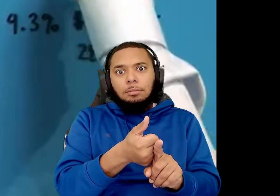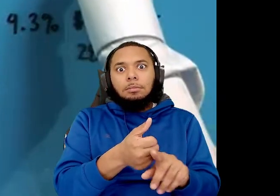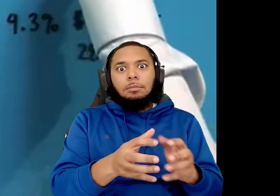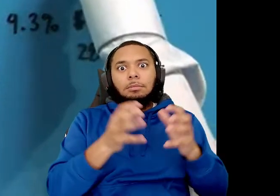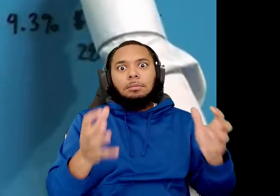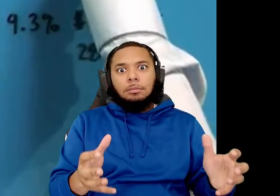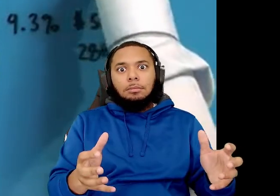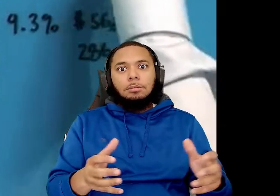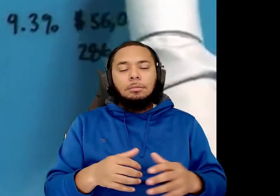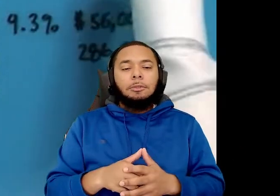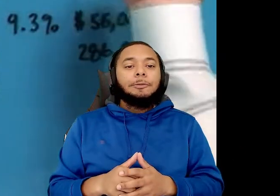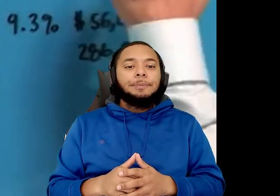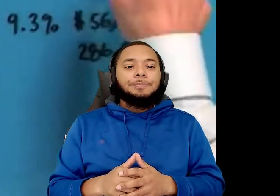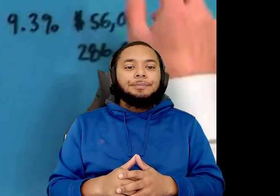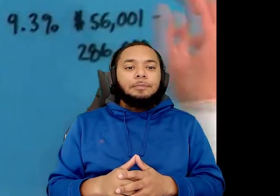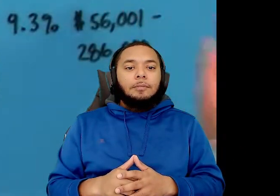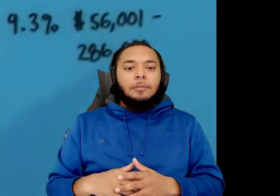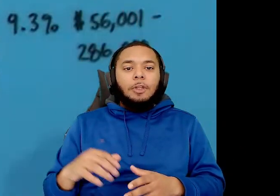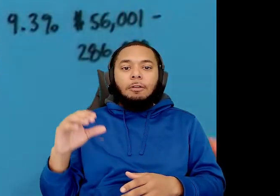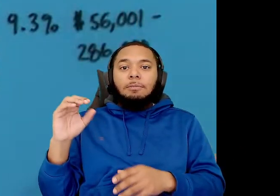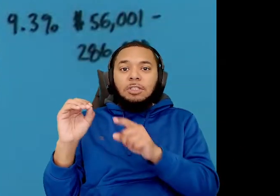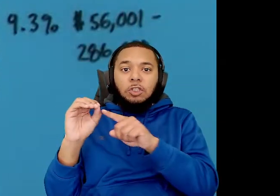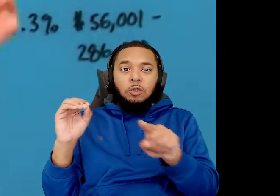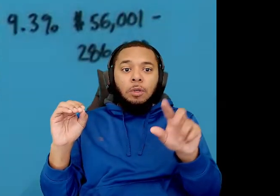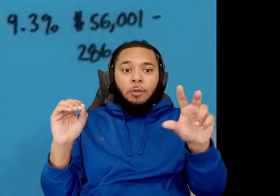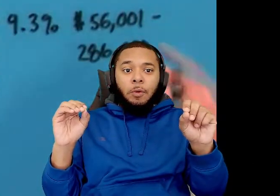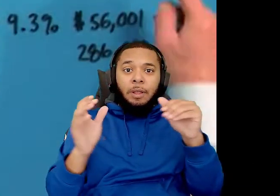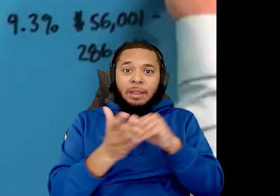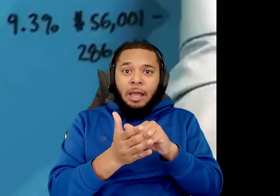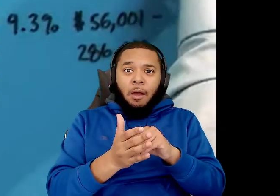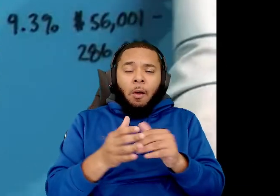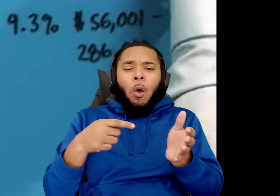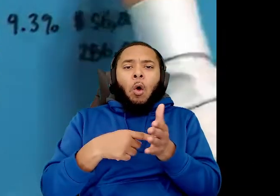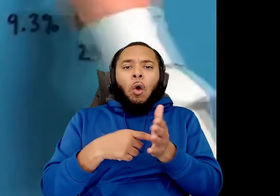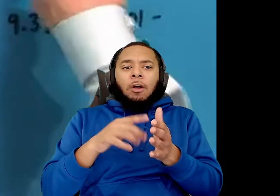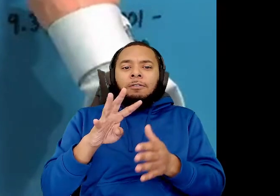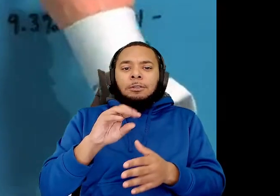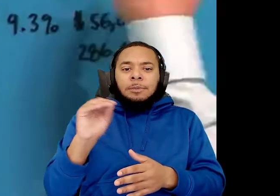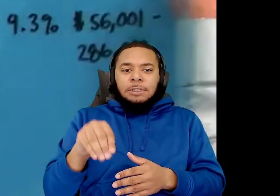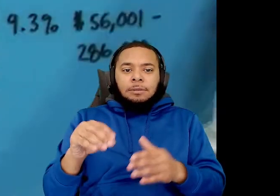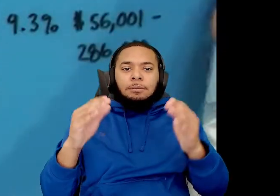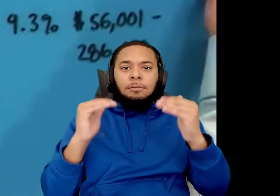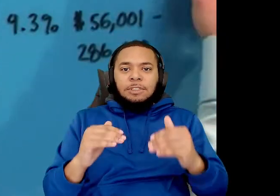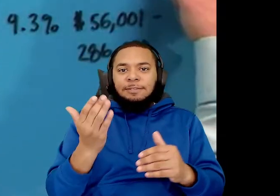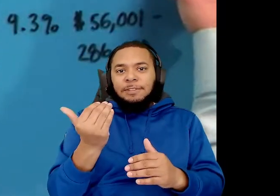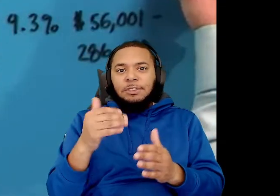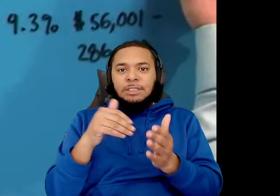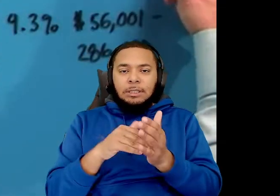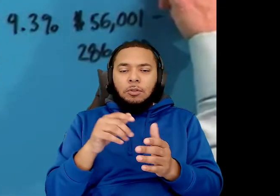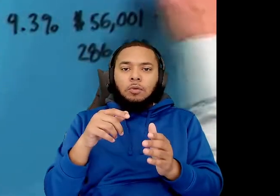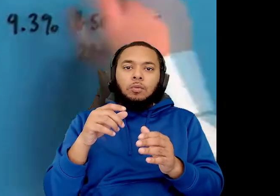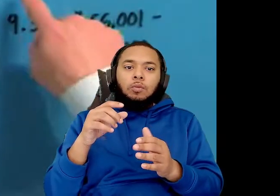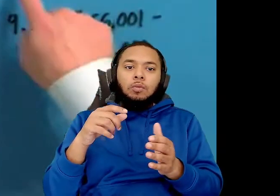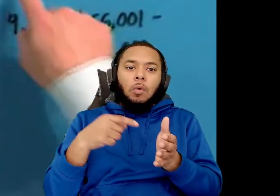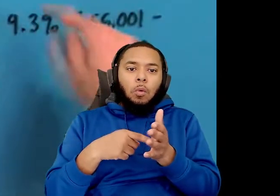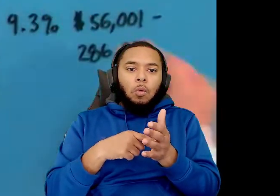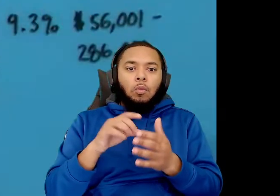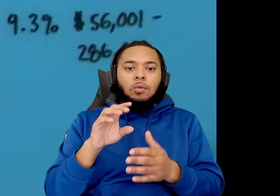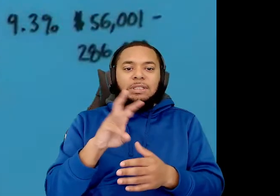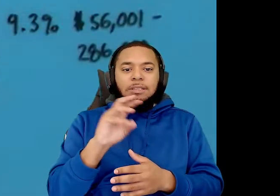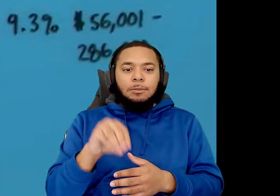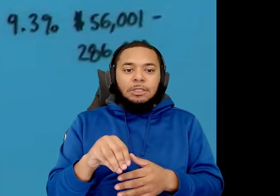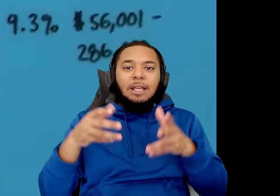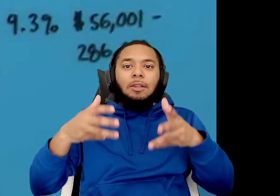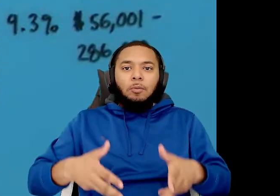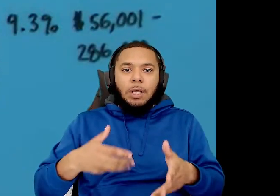So from 0 to 30,000, we're going to owe 4%. The next 15,000, we owe 6%. And then the rest will owe